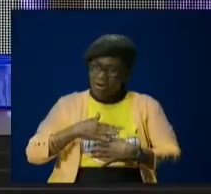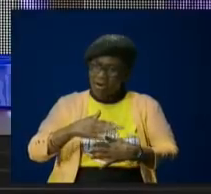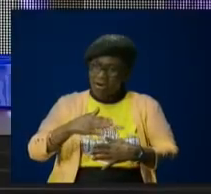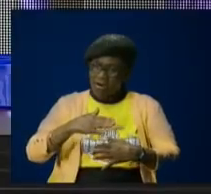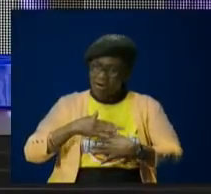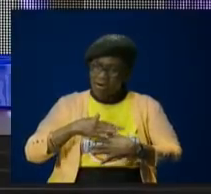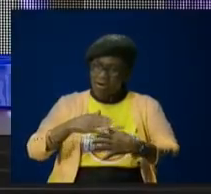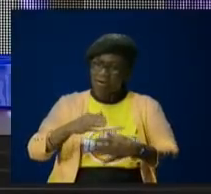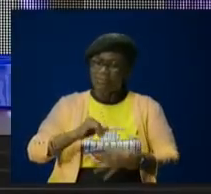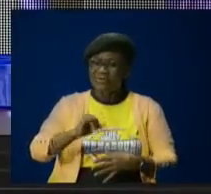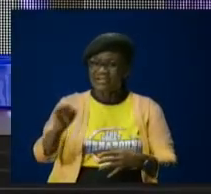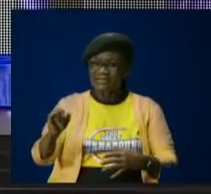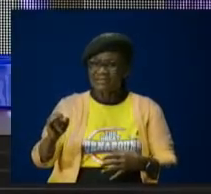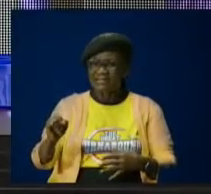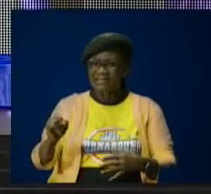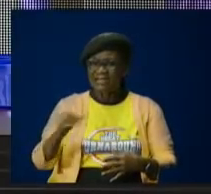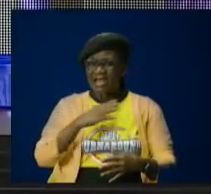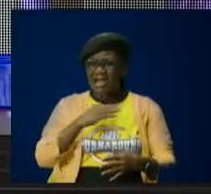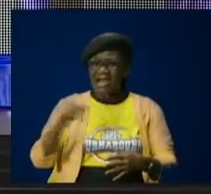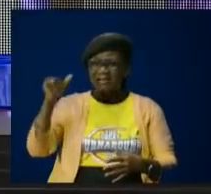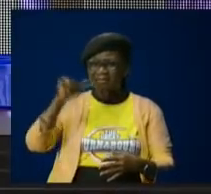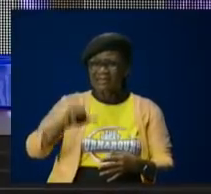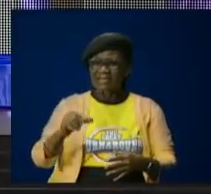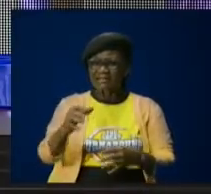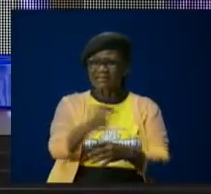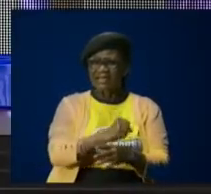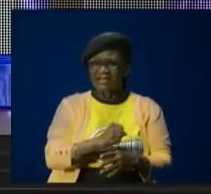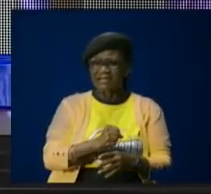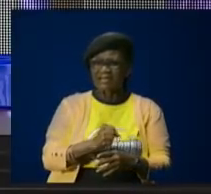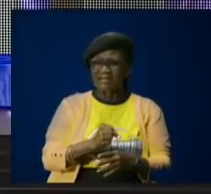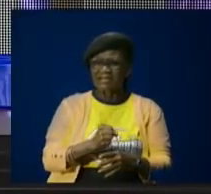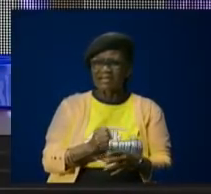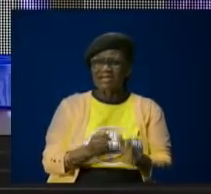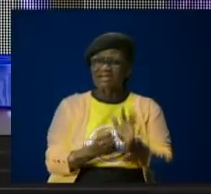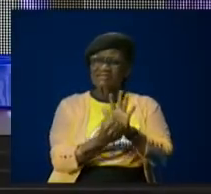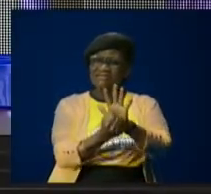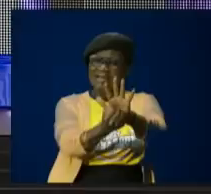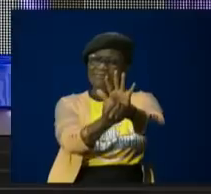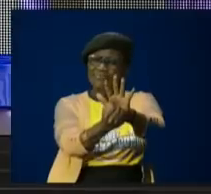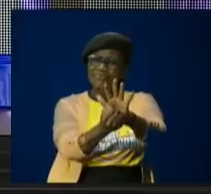and they take a sample of your blood.